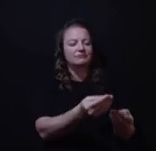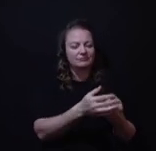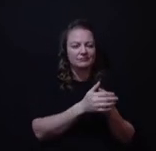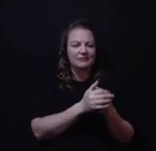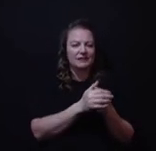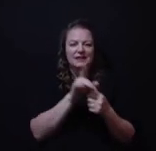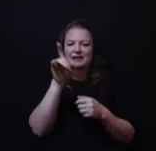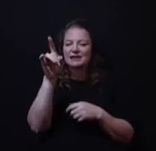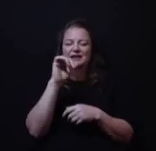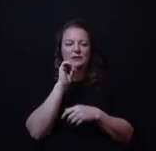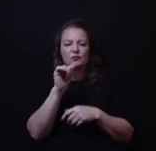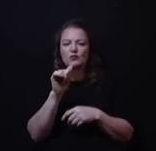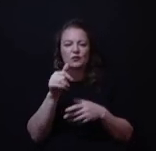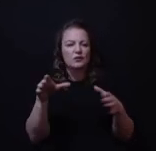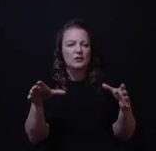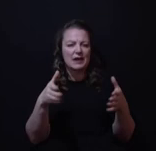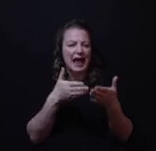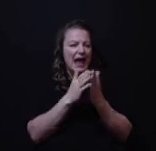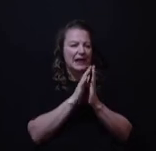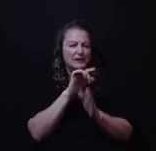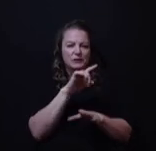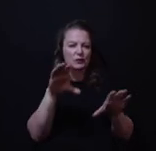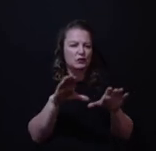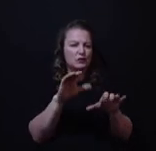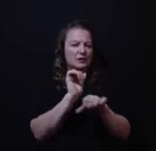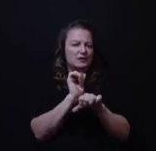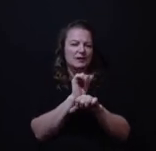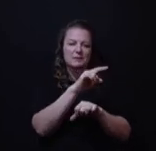He won't ask you to do a job that you're not equipped to fulfill.